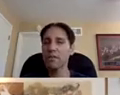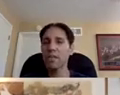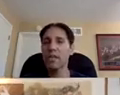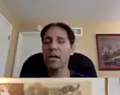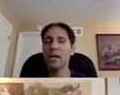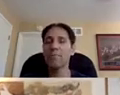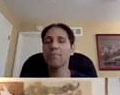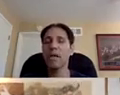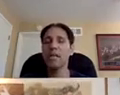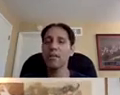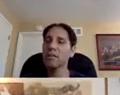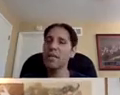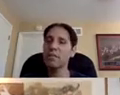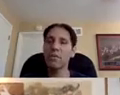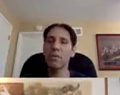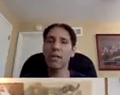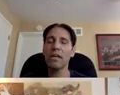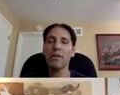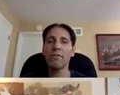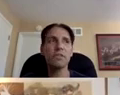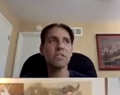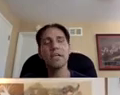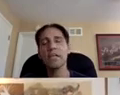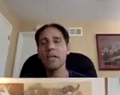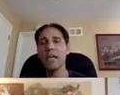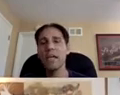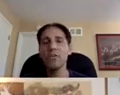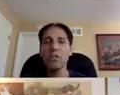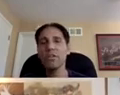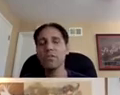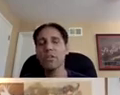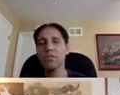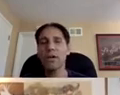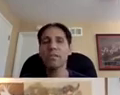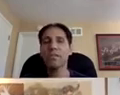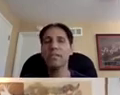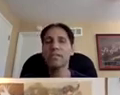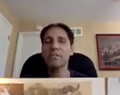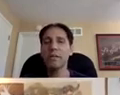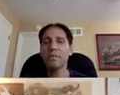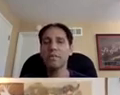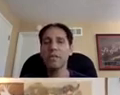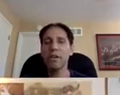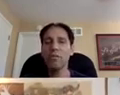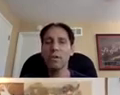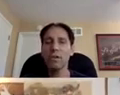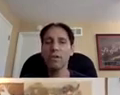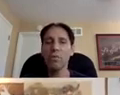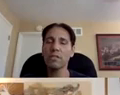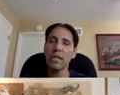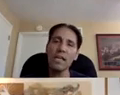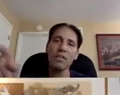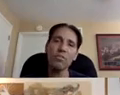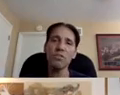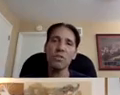felt. I think a lot of statements around that area versus like, hey, you didn't do this, right? Because I think sometimes we want to